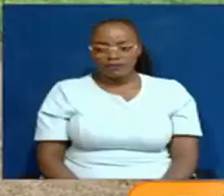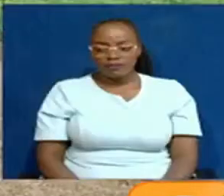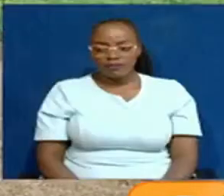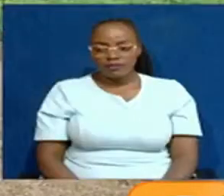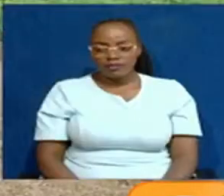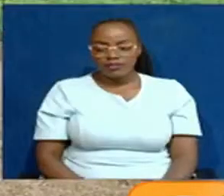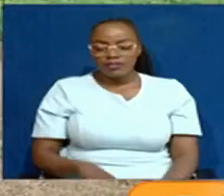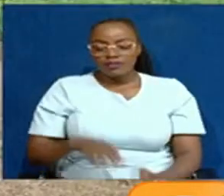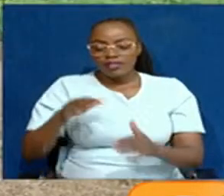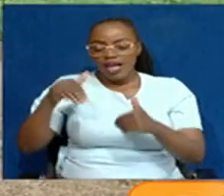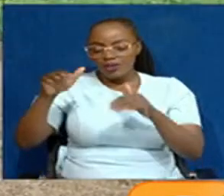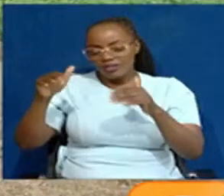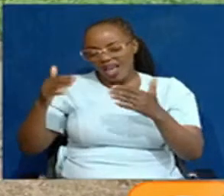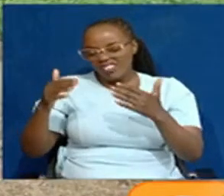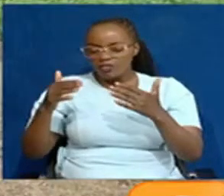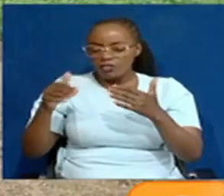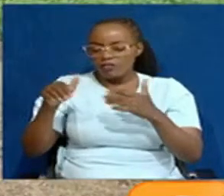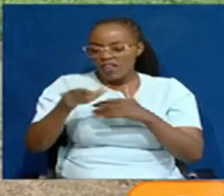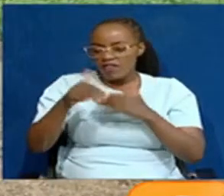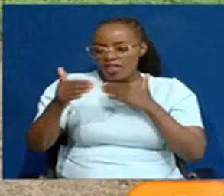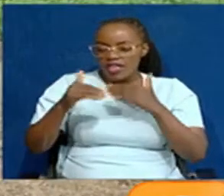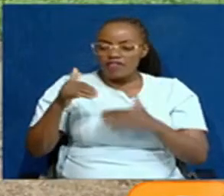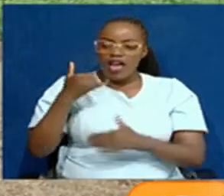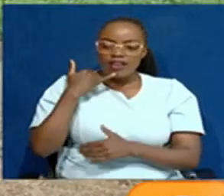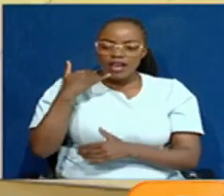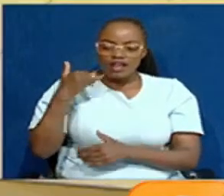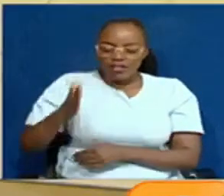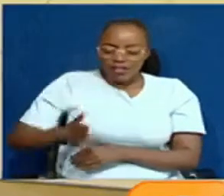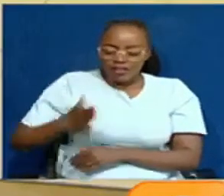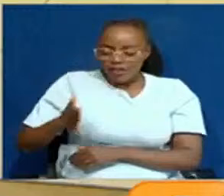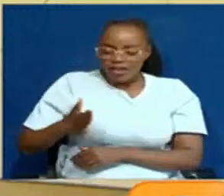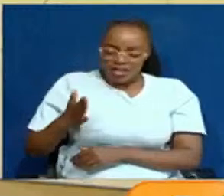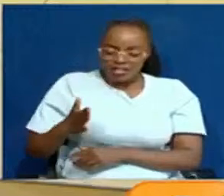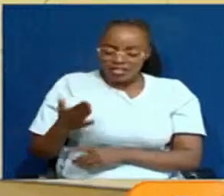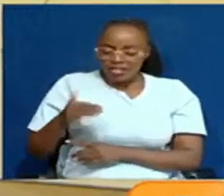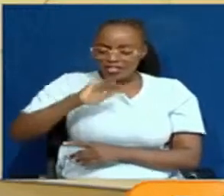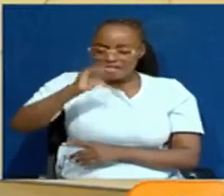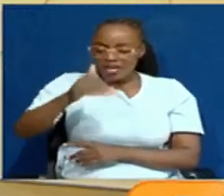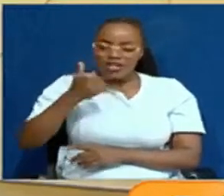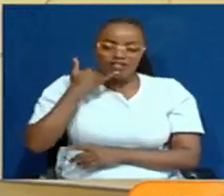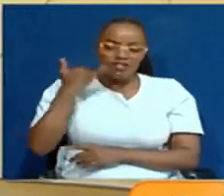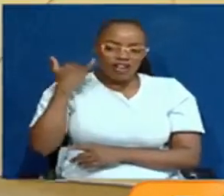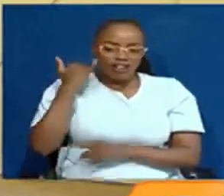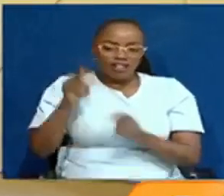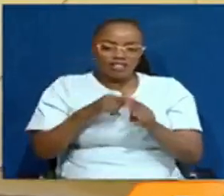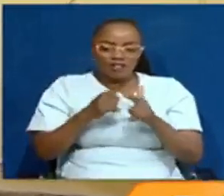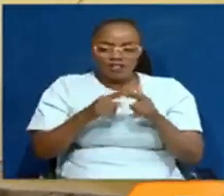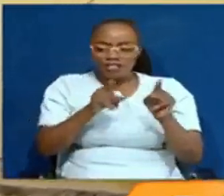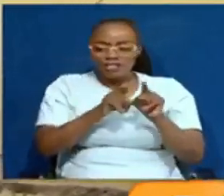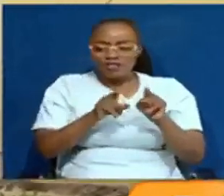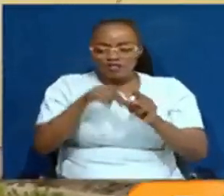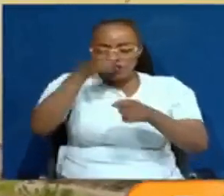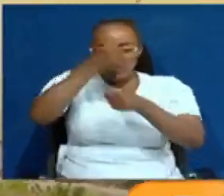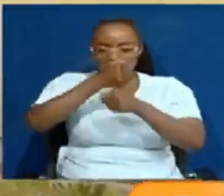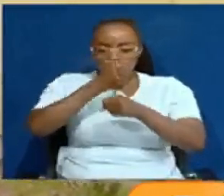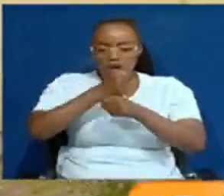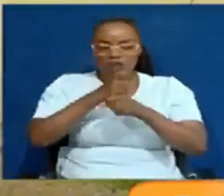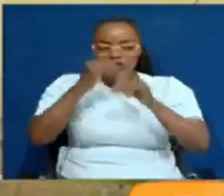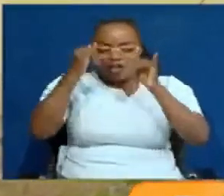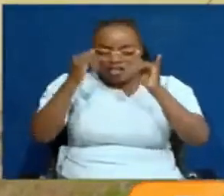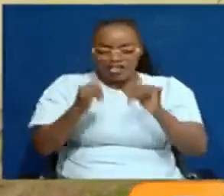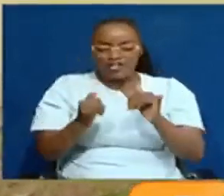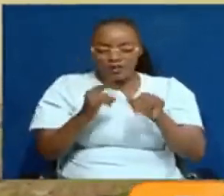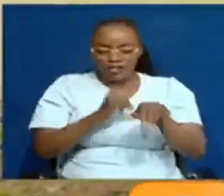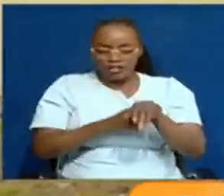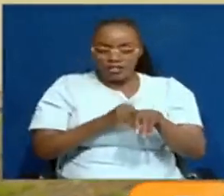In the outskirts of Naivasha town, Nakuru County, where agriculture sustains communities and livelihoods, a new dawn is calling